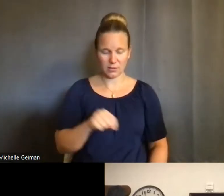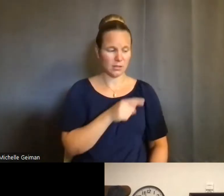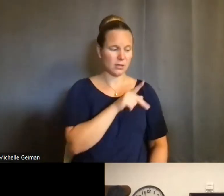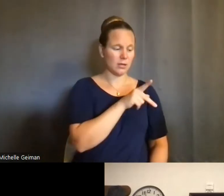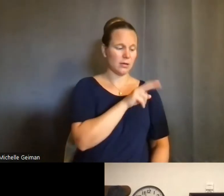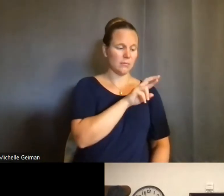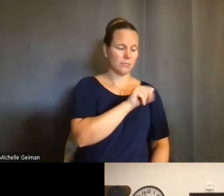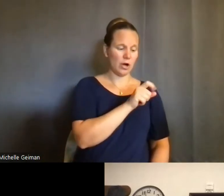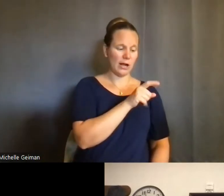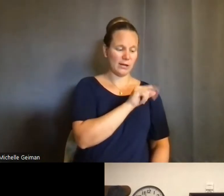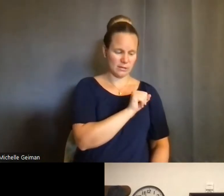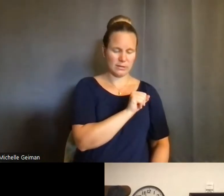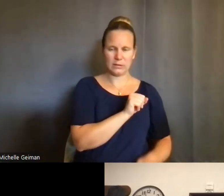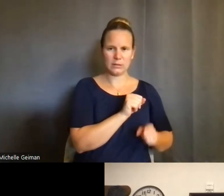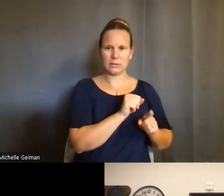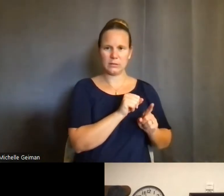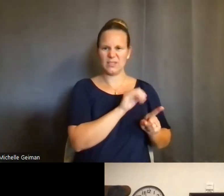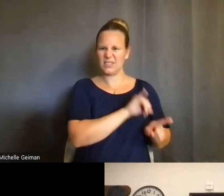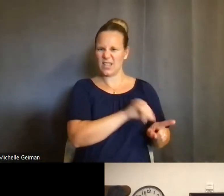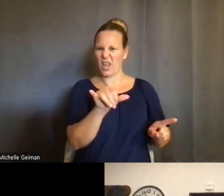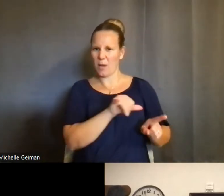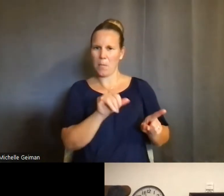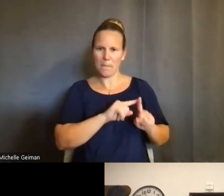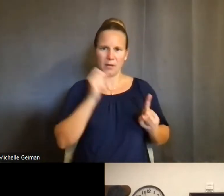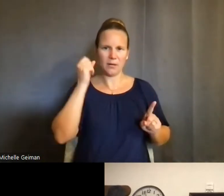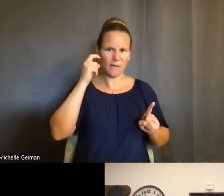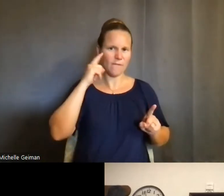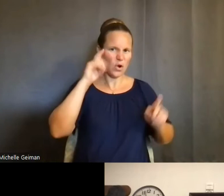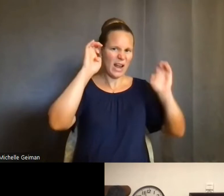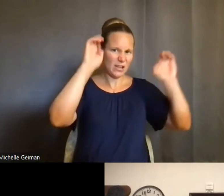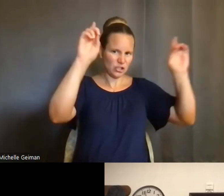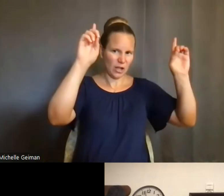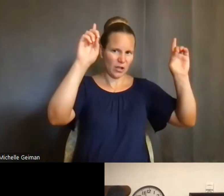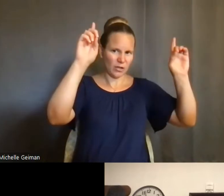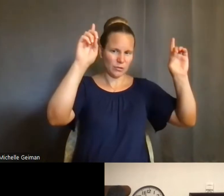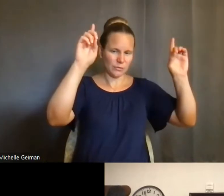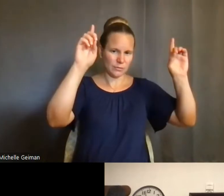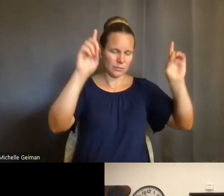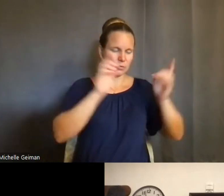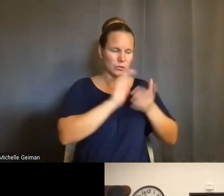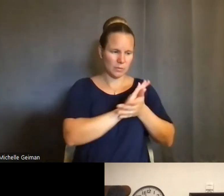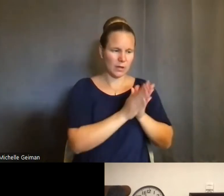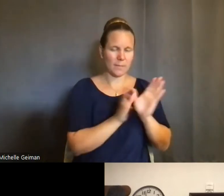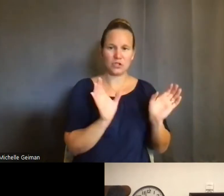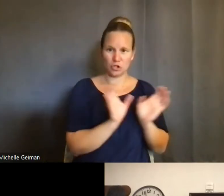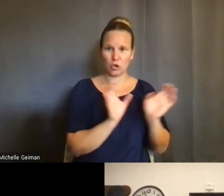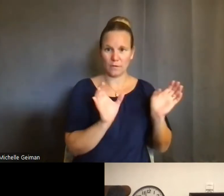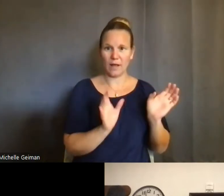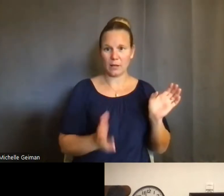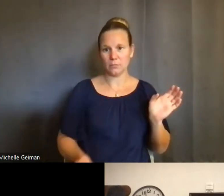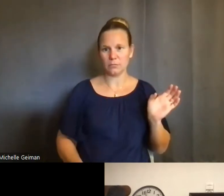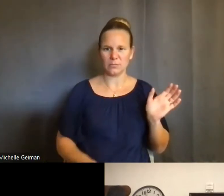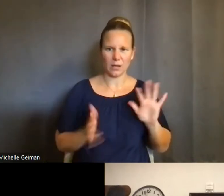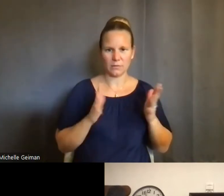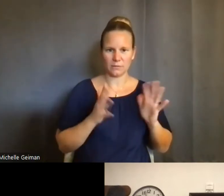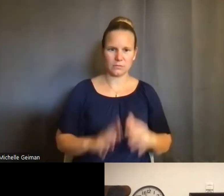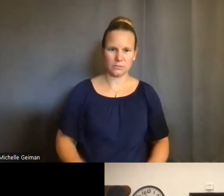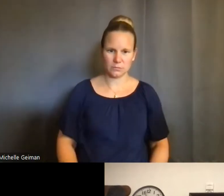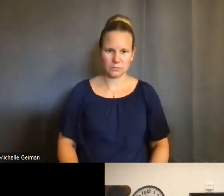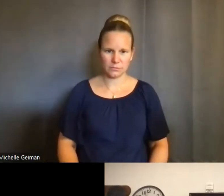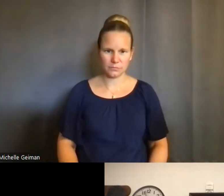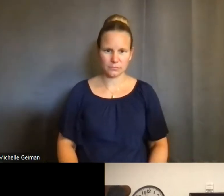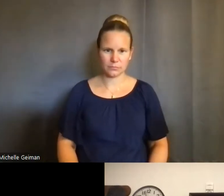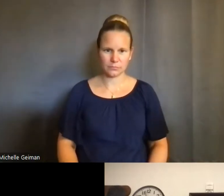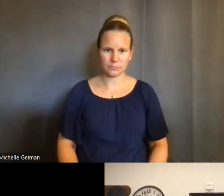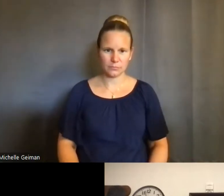education series of tests that educators need to pass in order to be certified, so to speak, right? So every